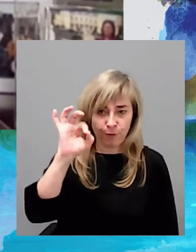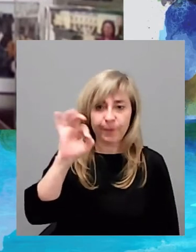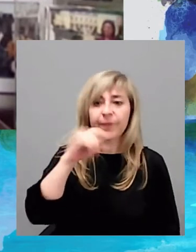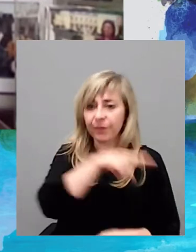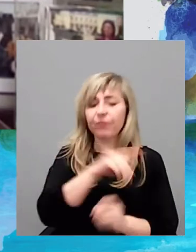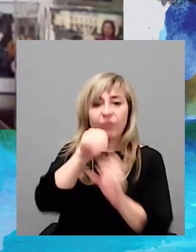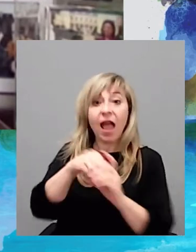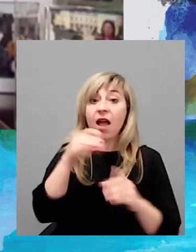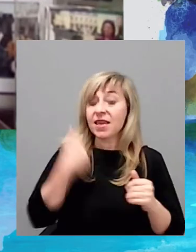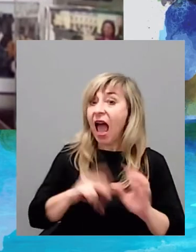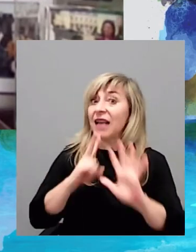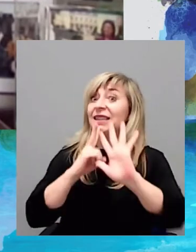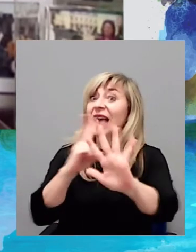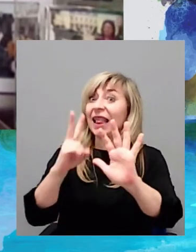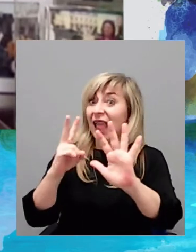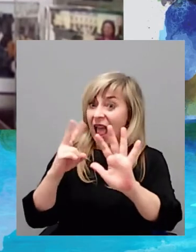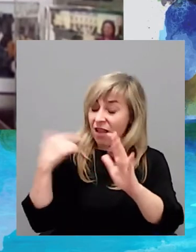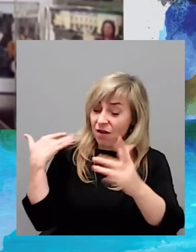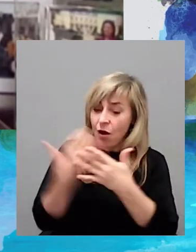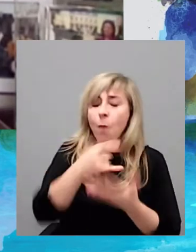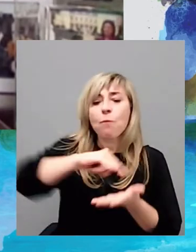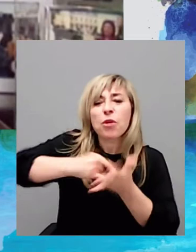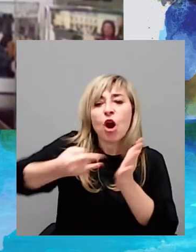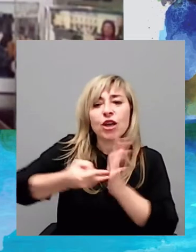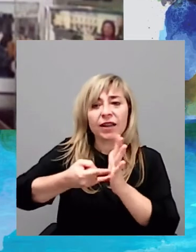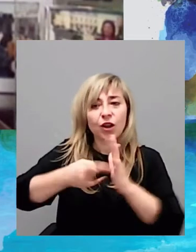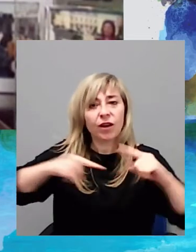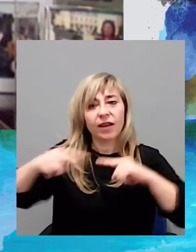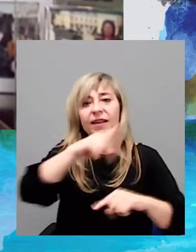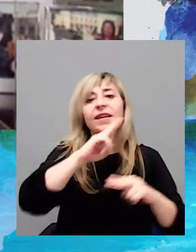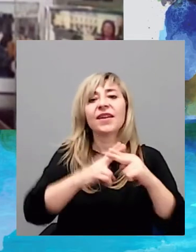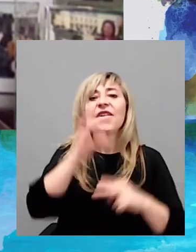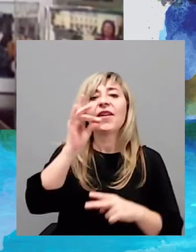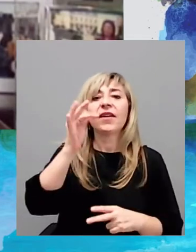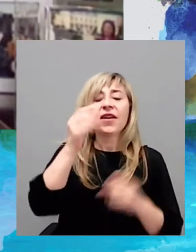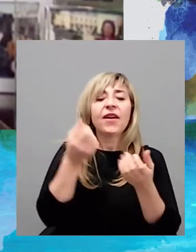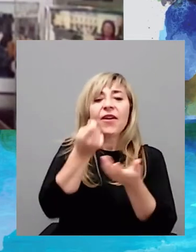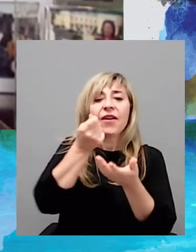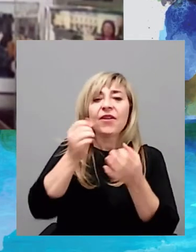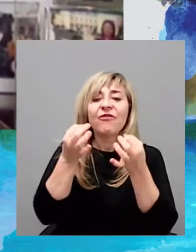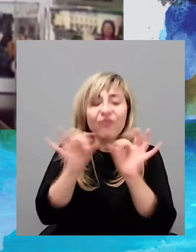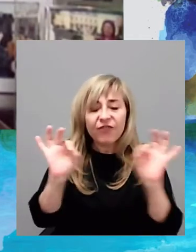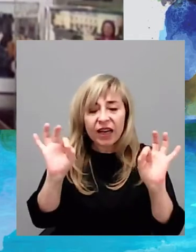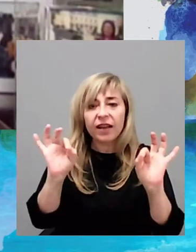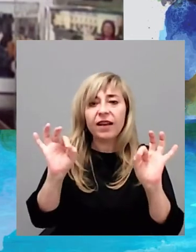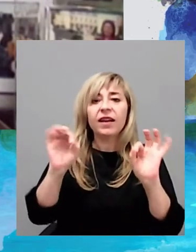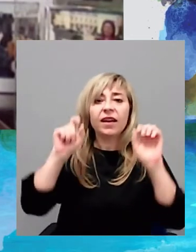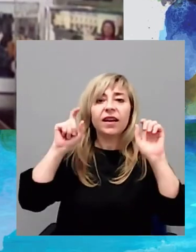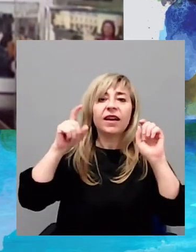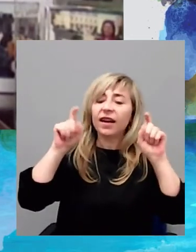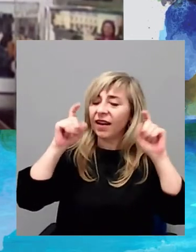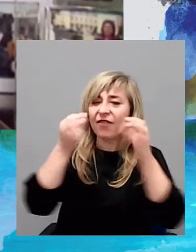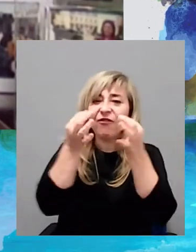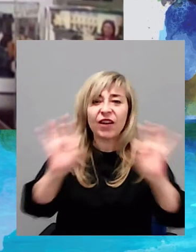with Down syndrome at the University of Granada. For the past 7 years, she's the director of the project